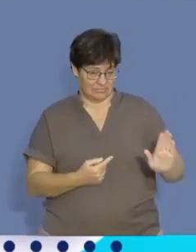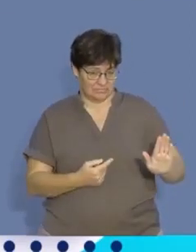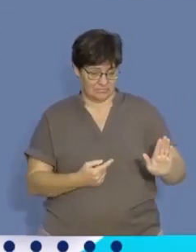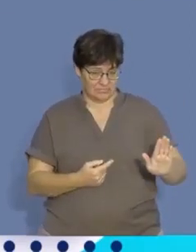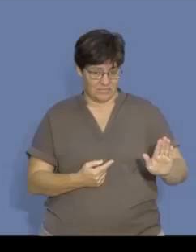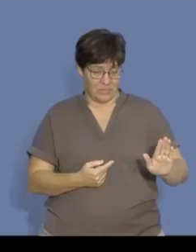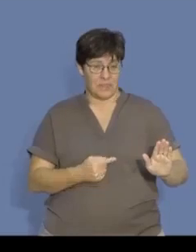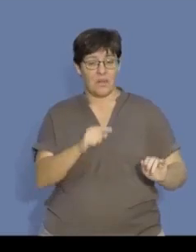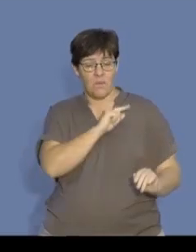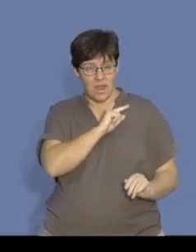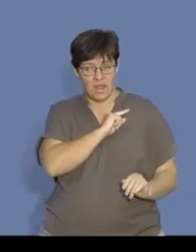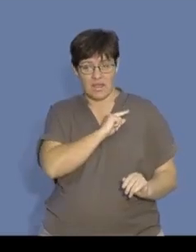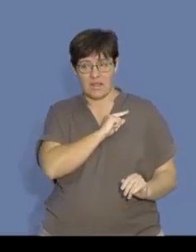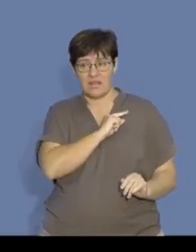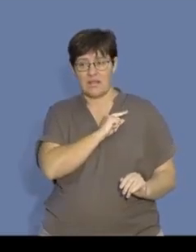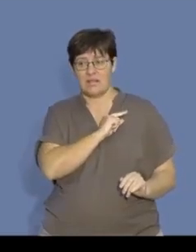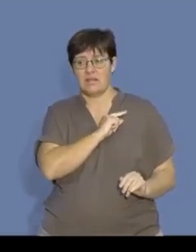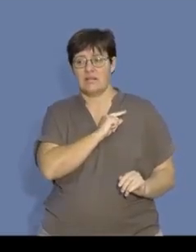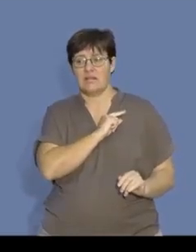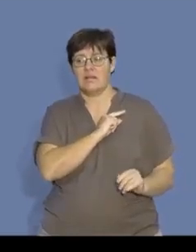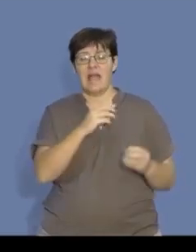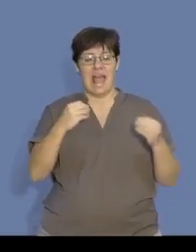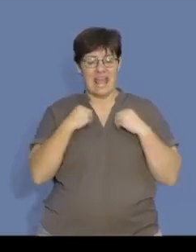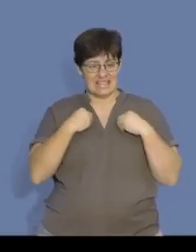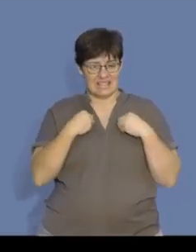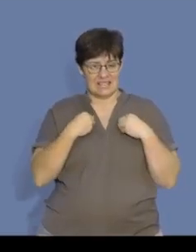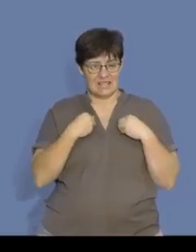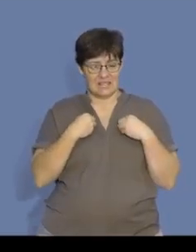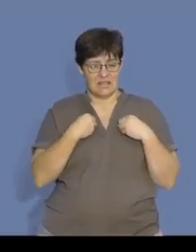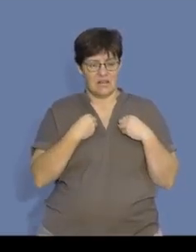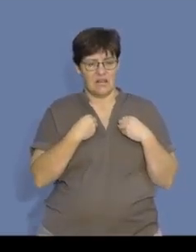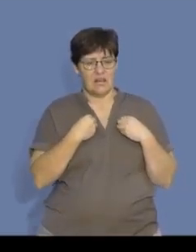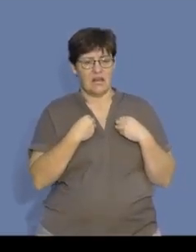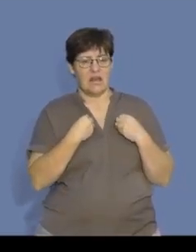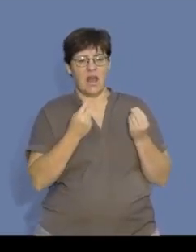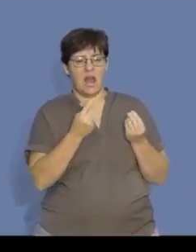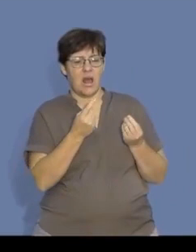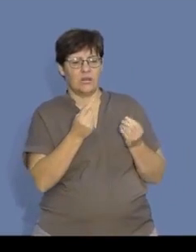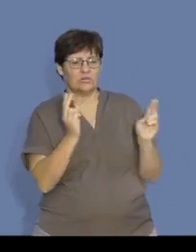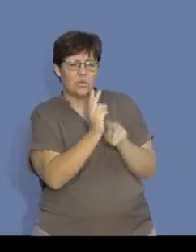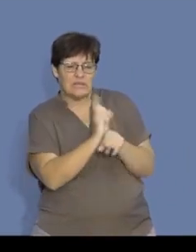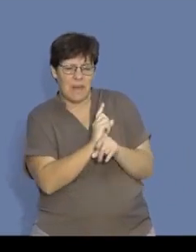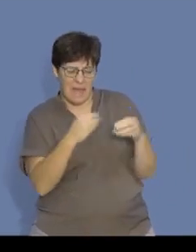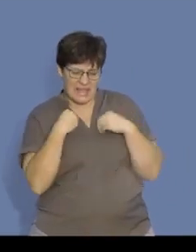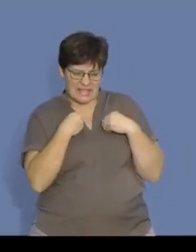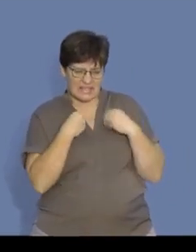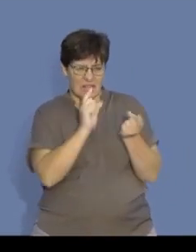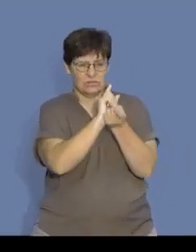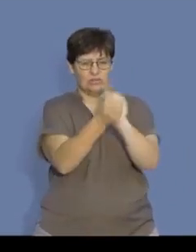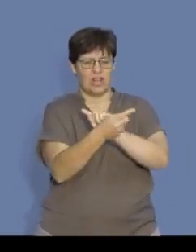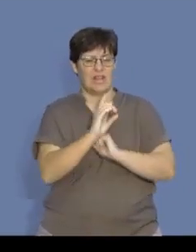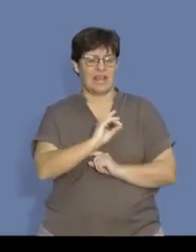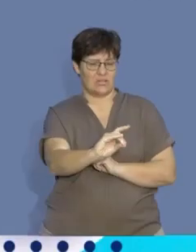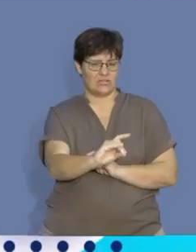debts after converting short-term assets into cash? Now remember,